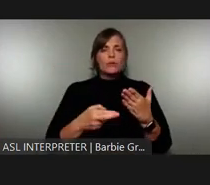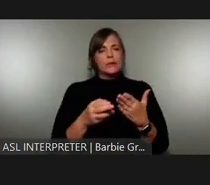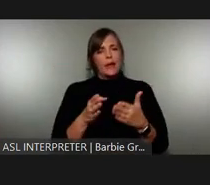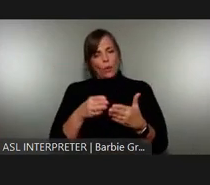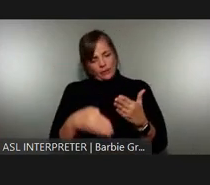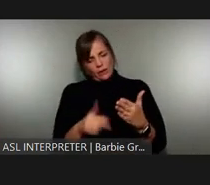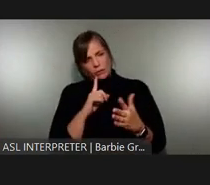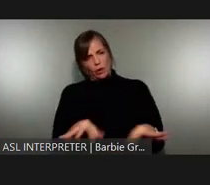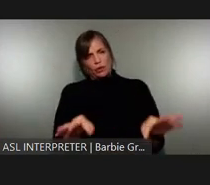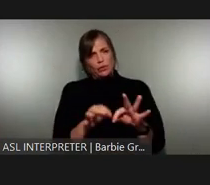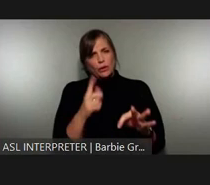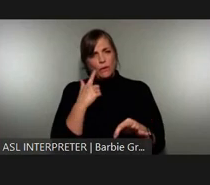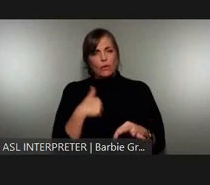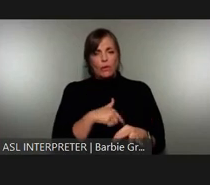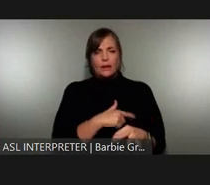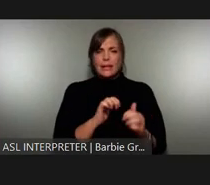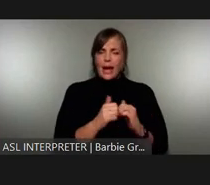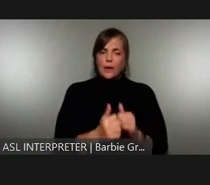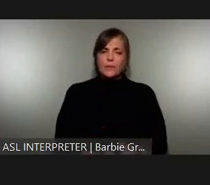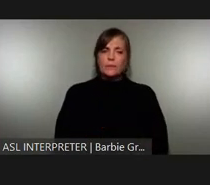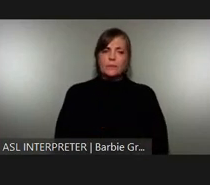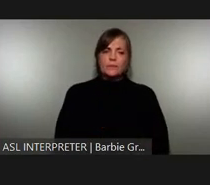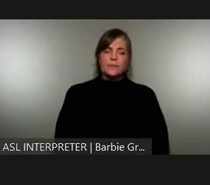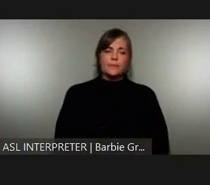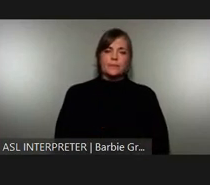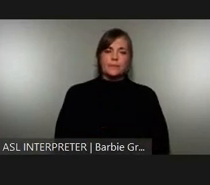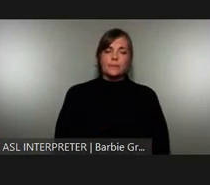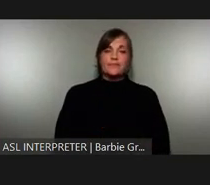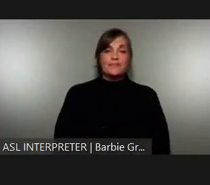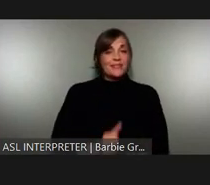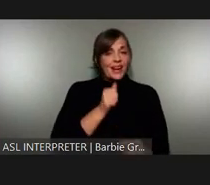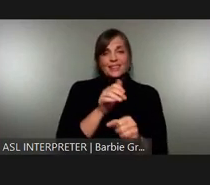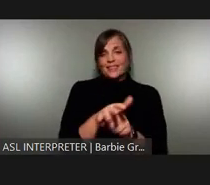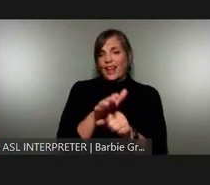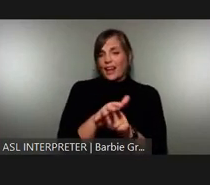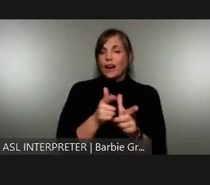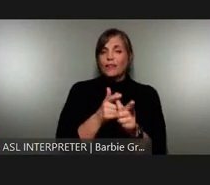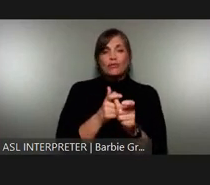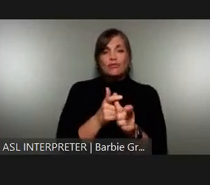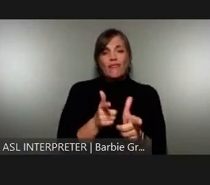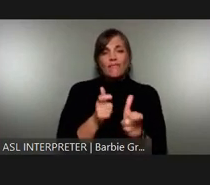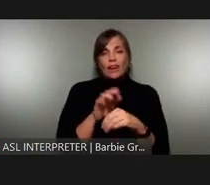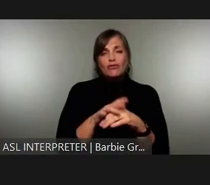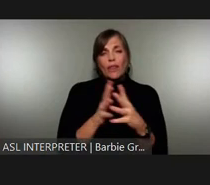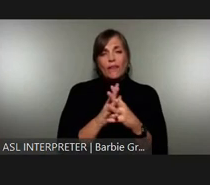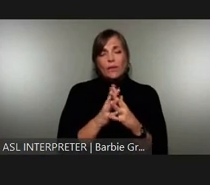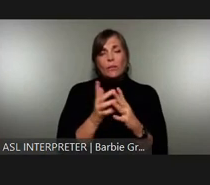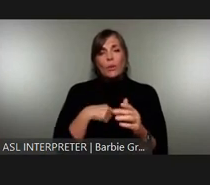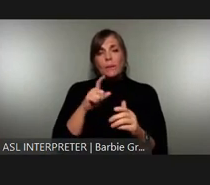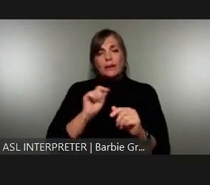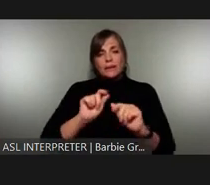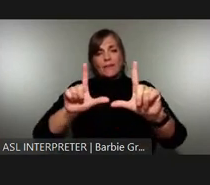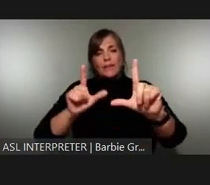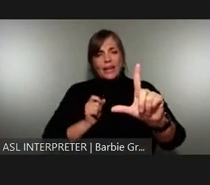are so critical for us? It's not simply good enough to run fast on the football field. We have to know where the end zone is. There has